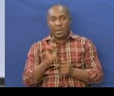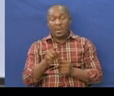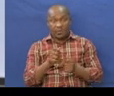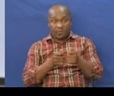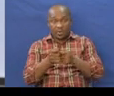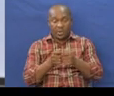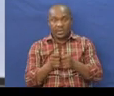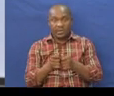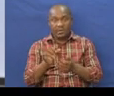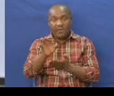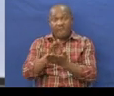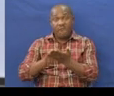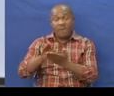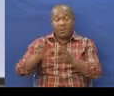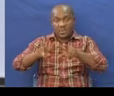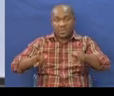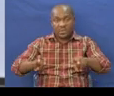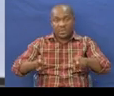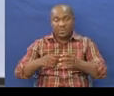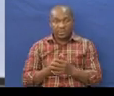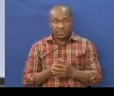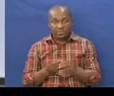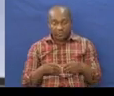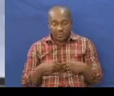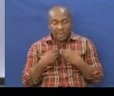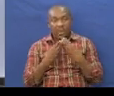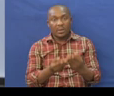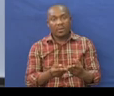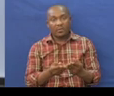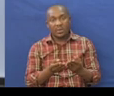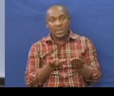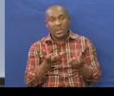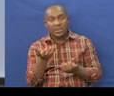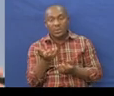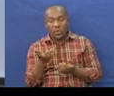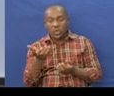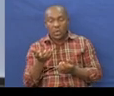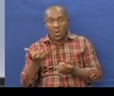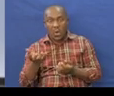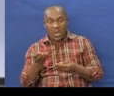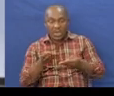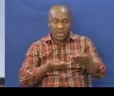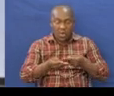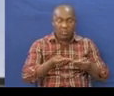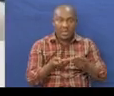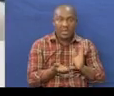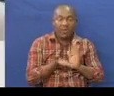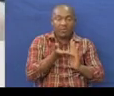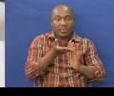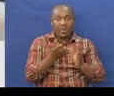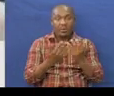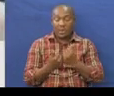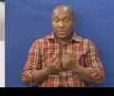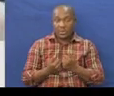conducting field research, and you can see it accelerates socio-economic development. For example, the